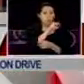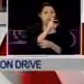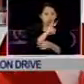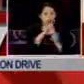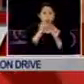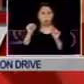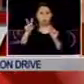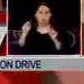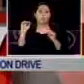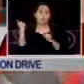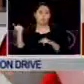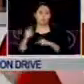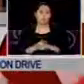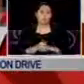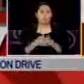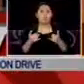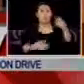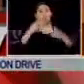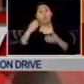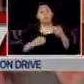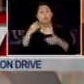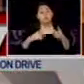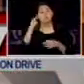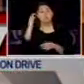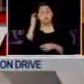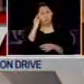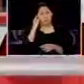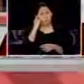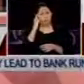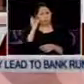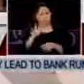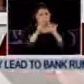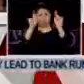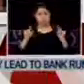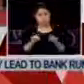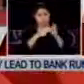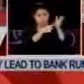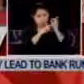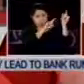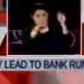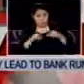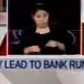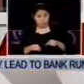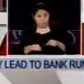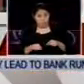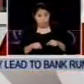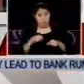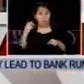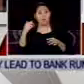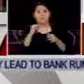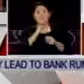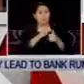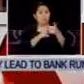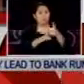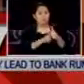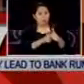The court has had to consider whether or not the issuance of the subpoena would violate existing laws on secrecy